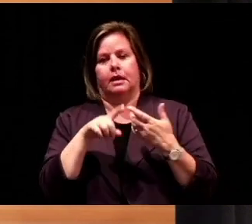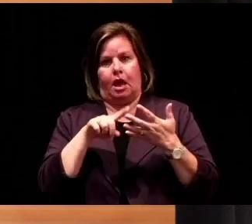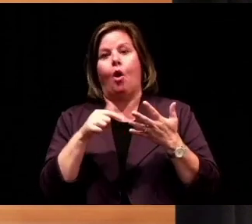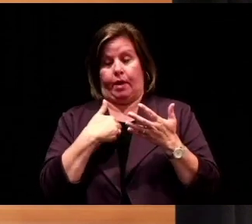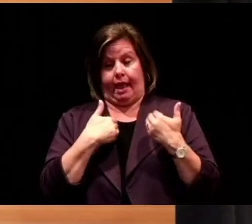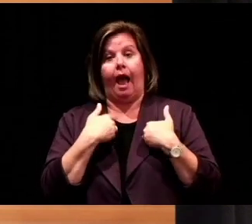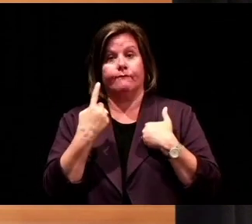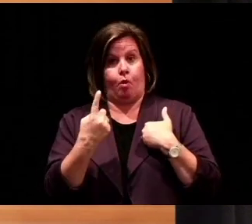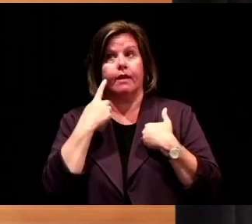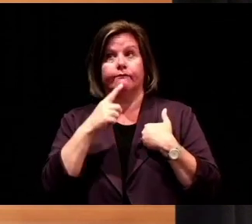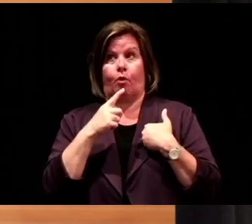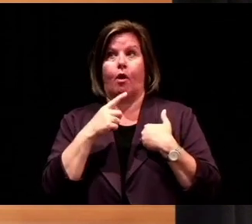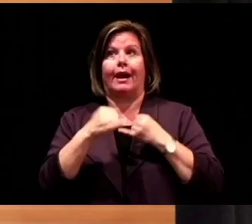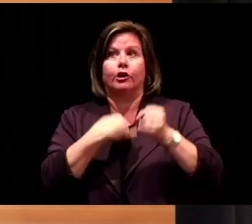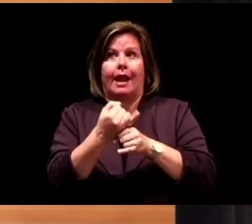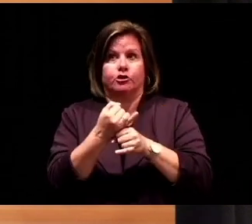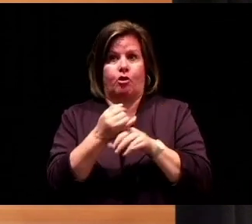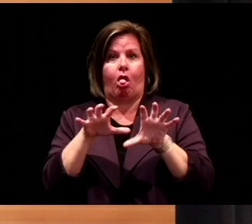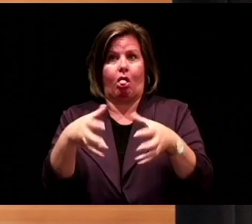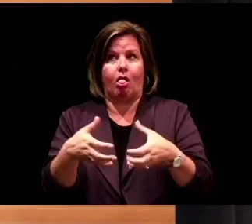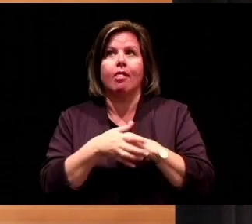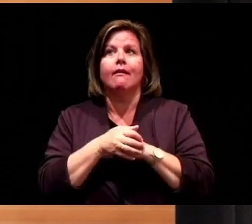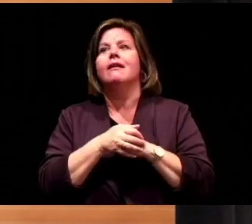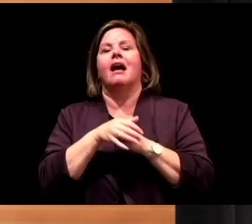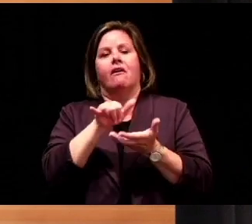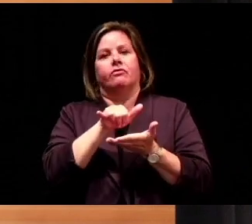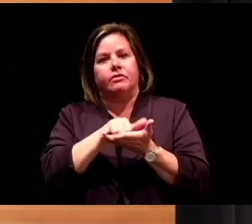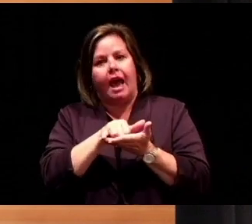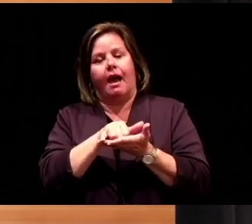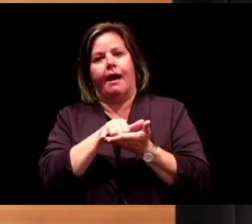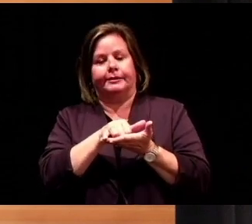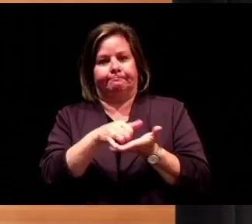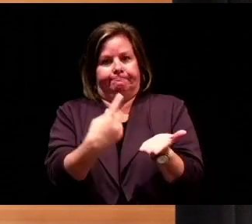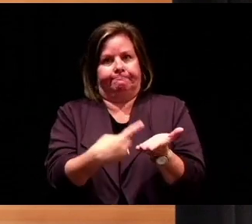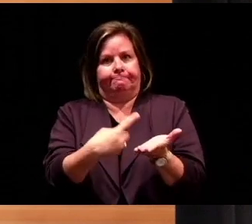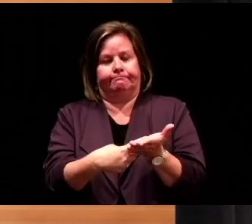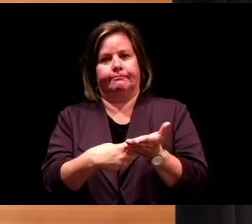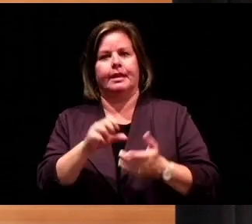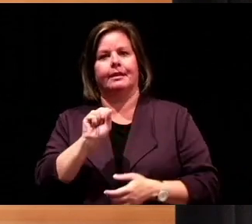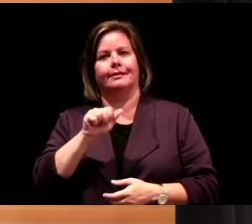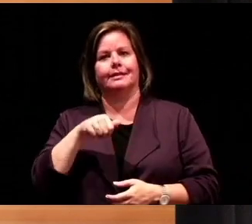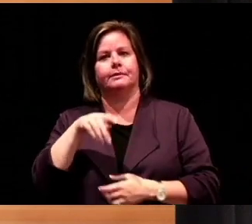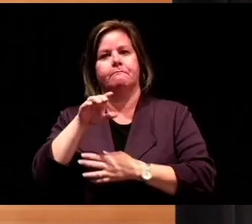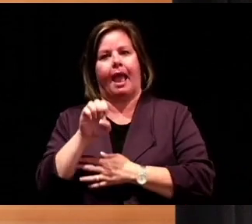maintenance codes, which are directed at being able to understand how many people can safely live within a